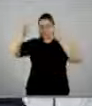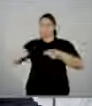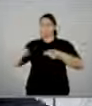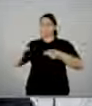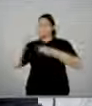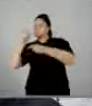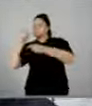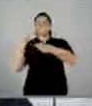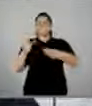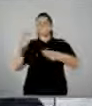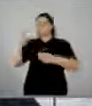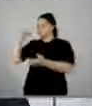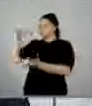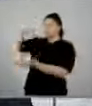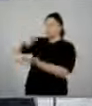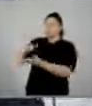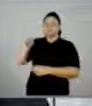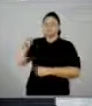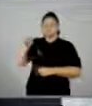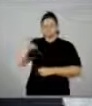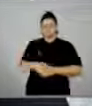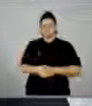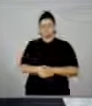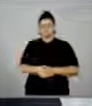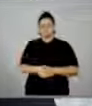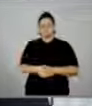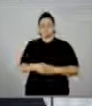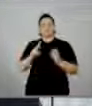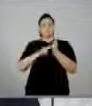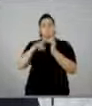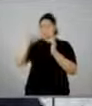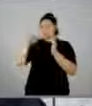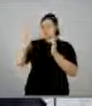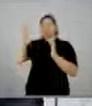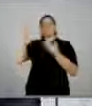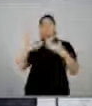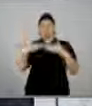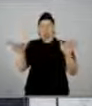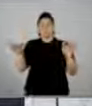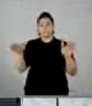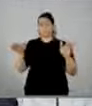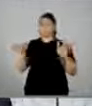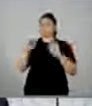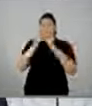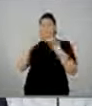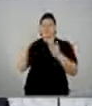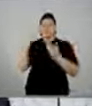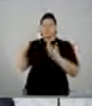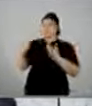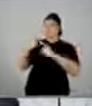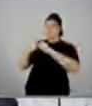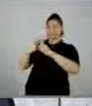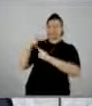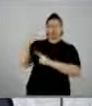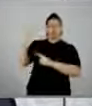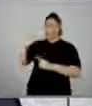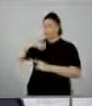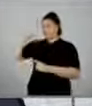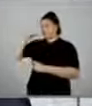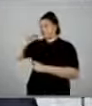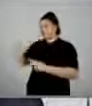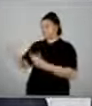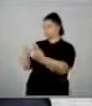capacity of when Victoria was actually open. And they've been able to do that quite successfully through hotel quarantine. I note also that the